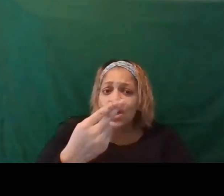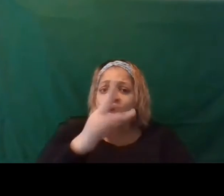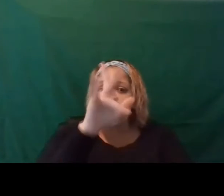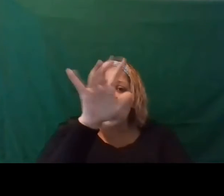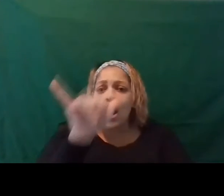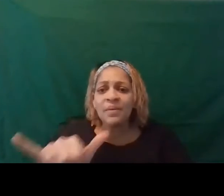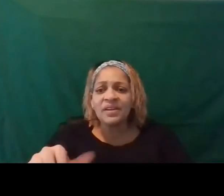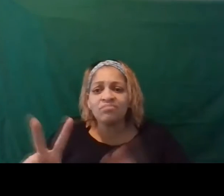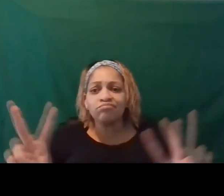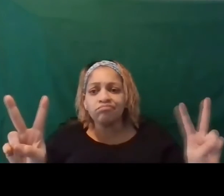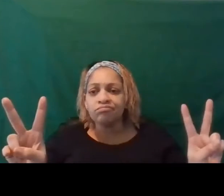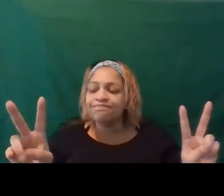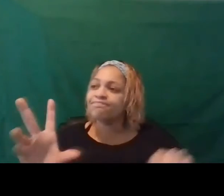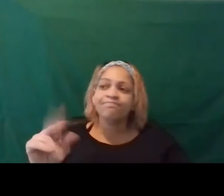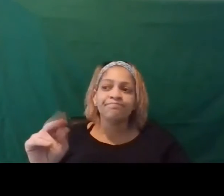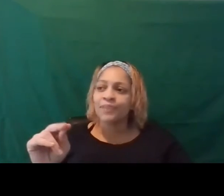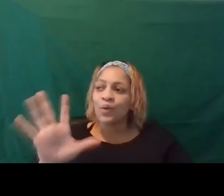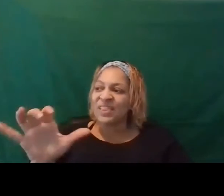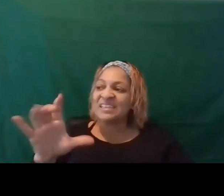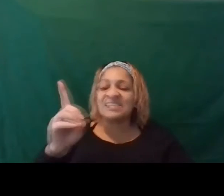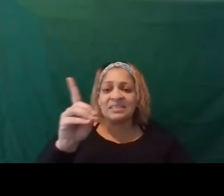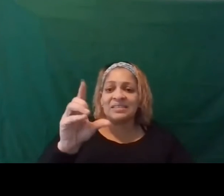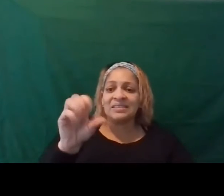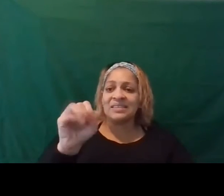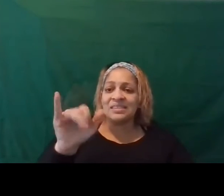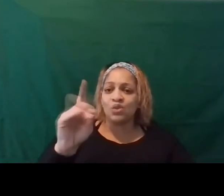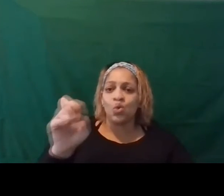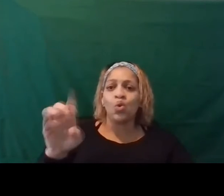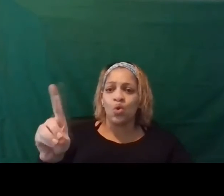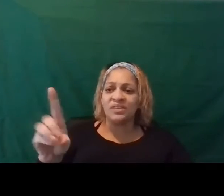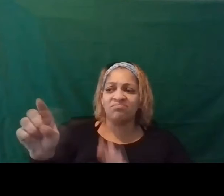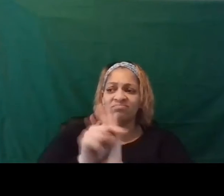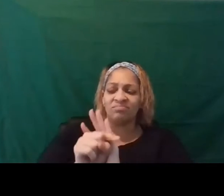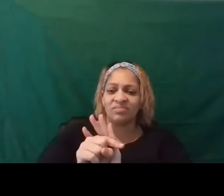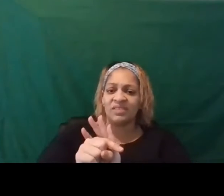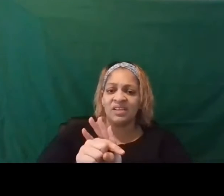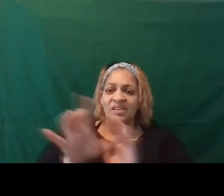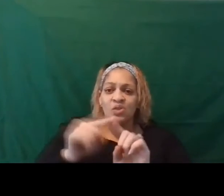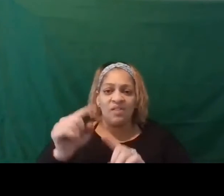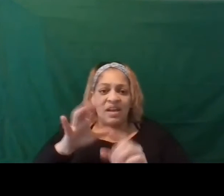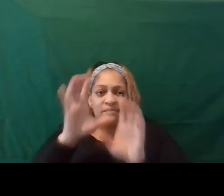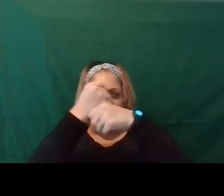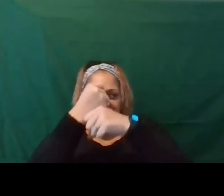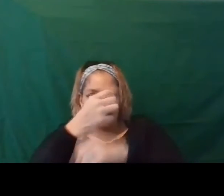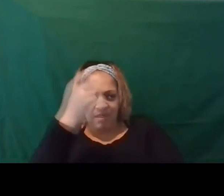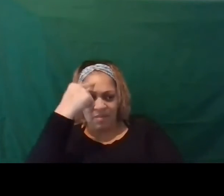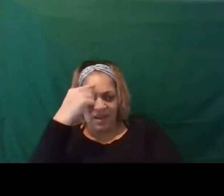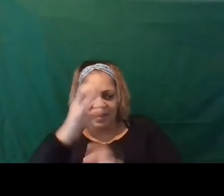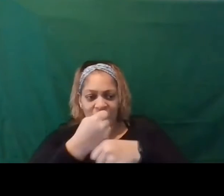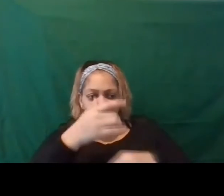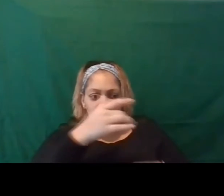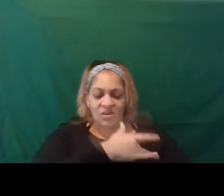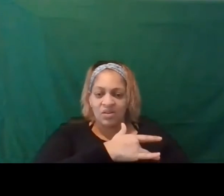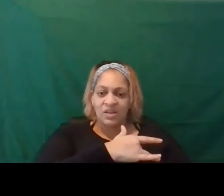That's discord. And if that's what I am embodying in my thoughts and my heart, then that's what I'm going to create. So